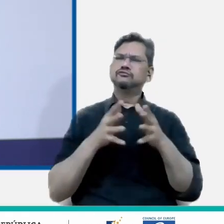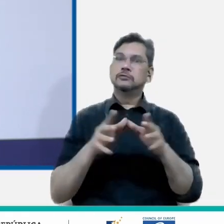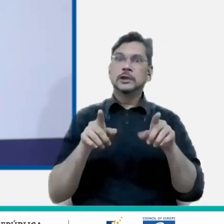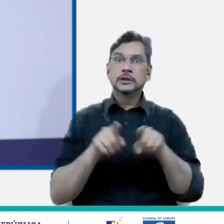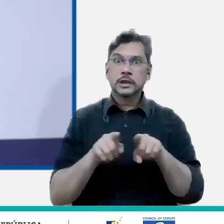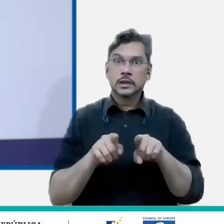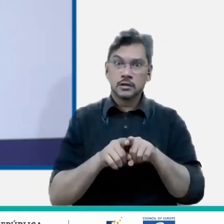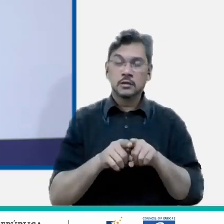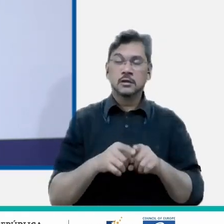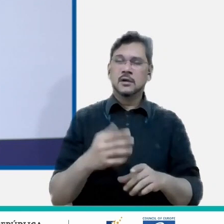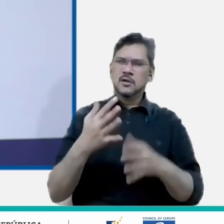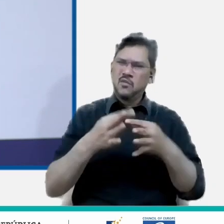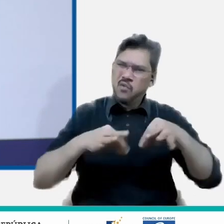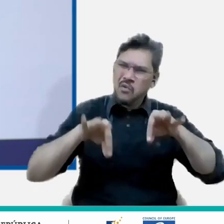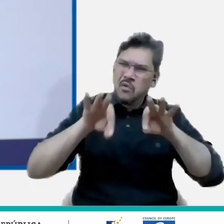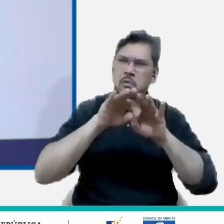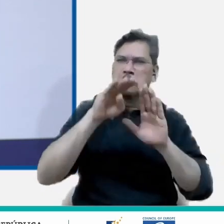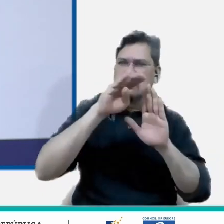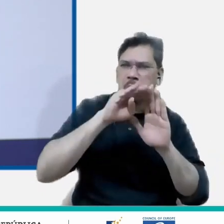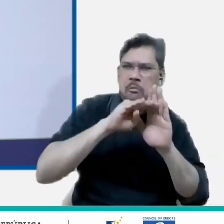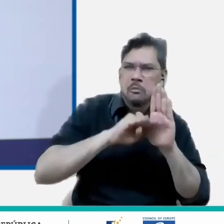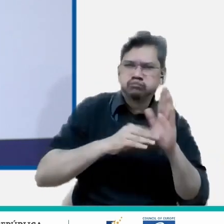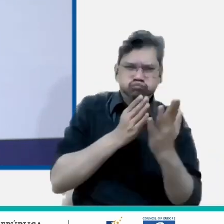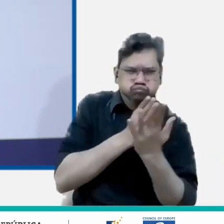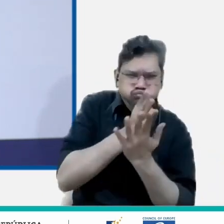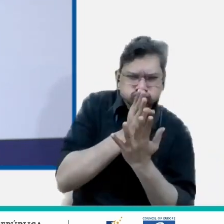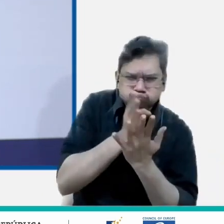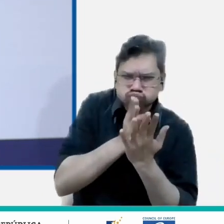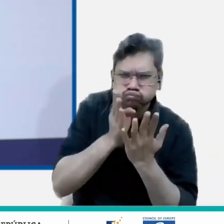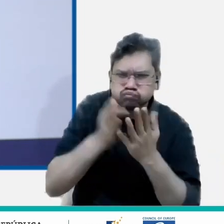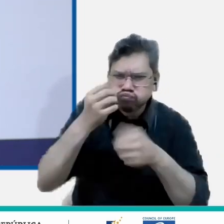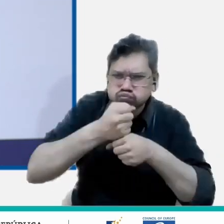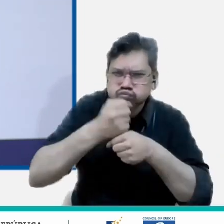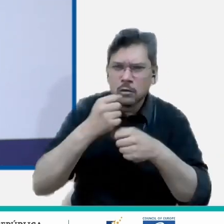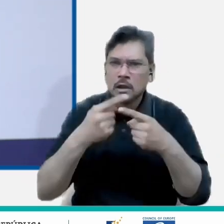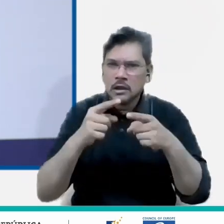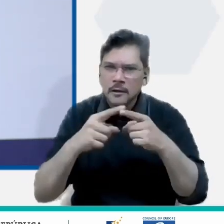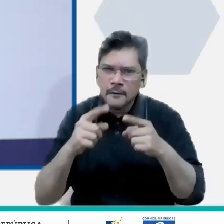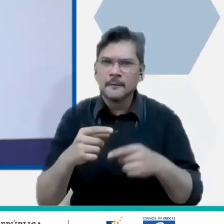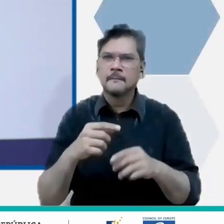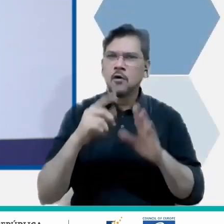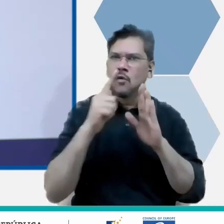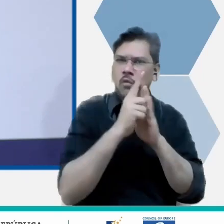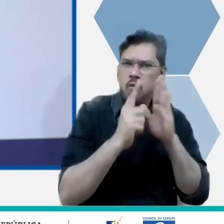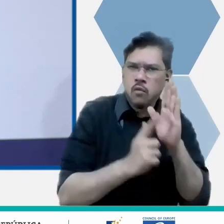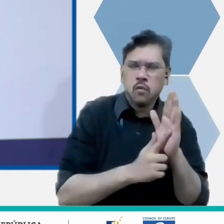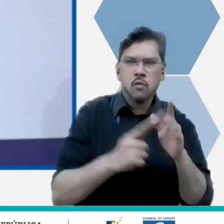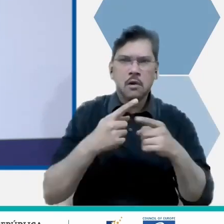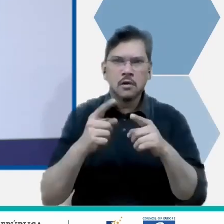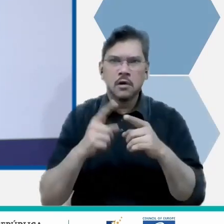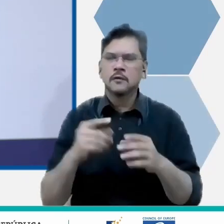policies, strategies, plans, regulatory frameworks, decisions and actions, and finally, regional, local